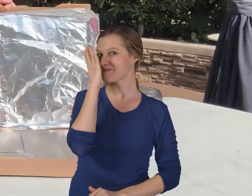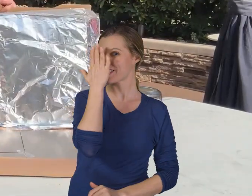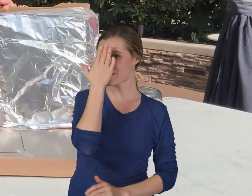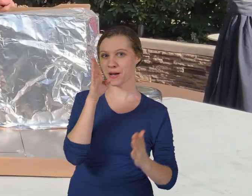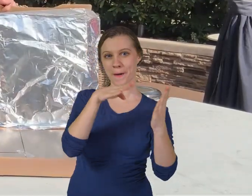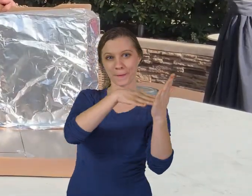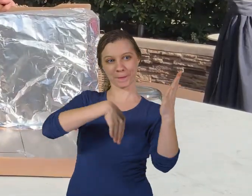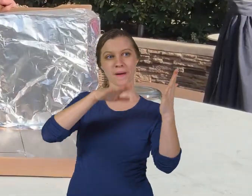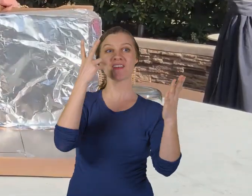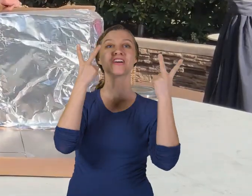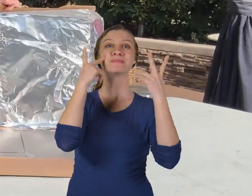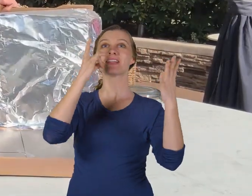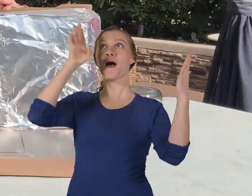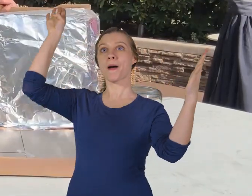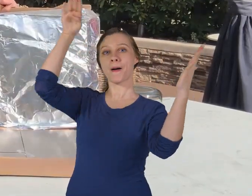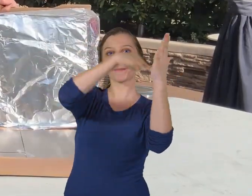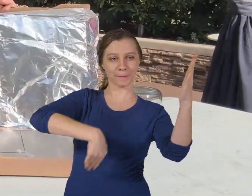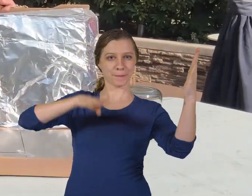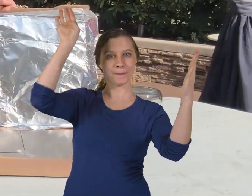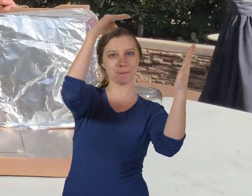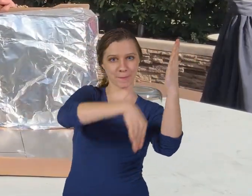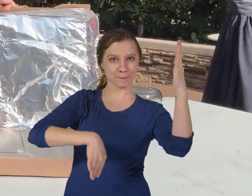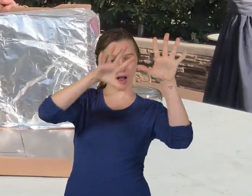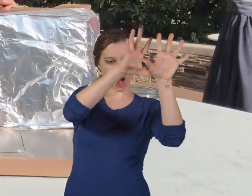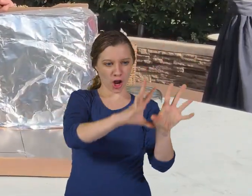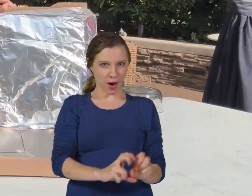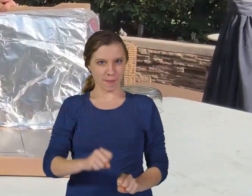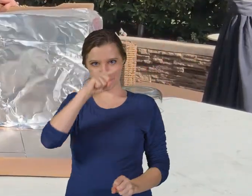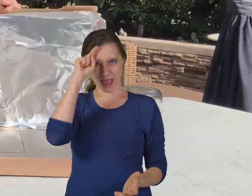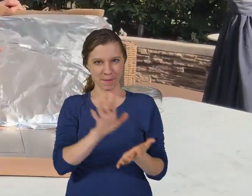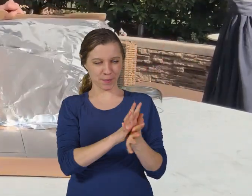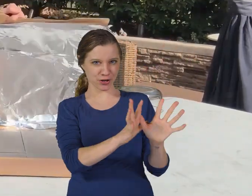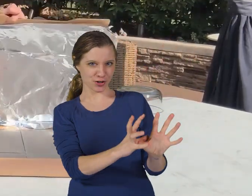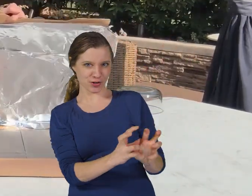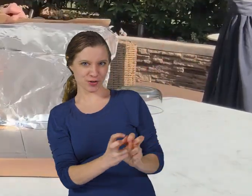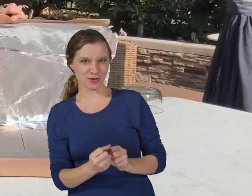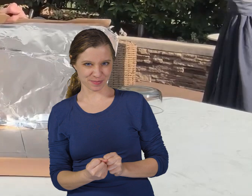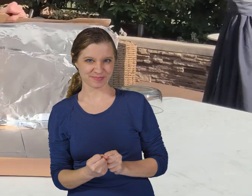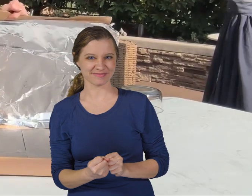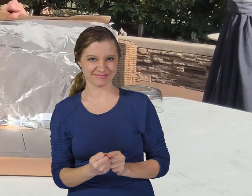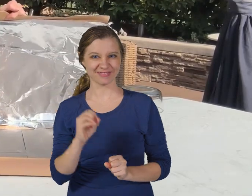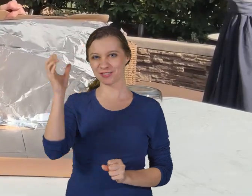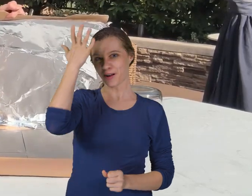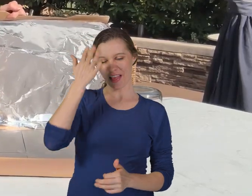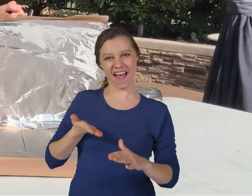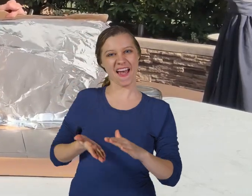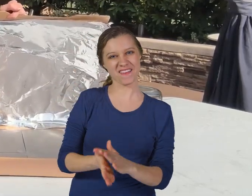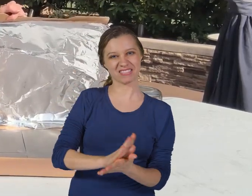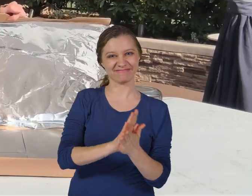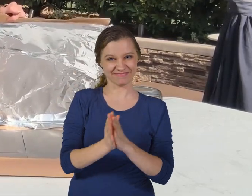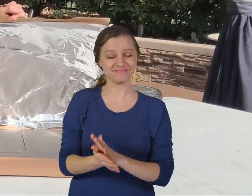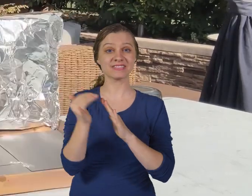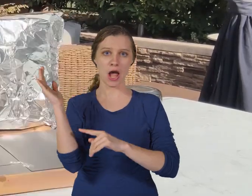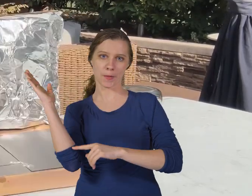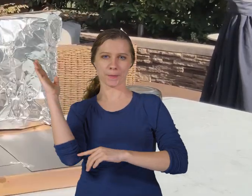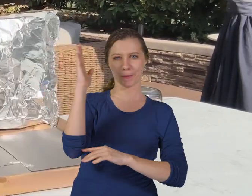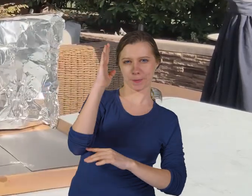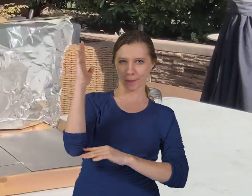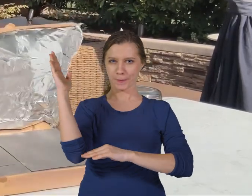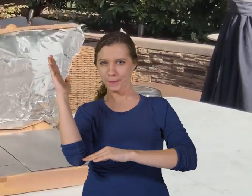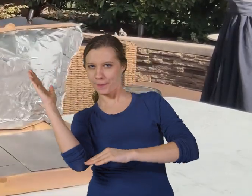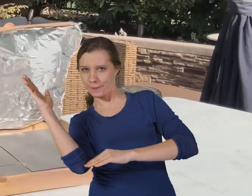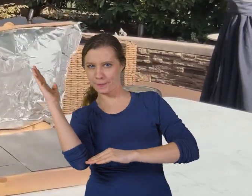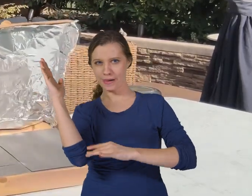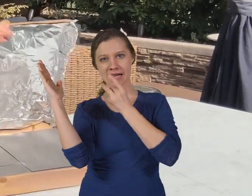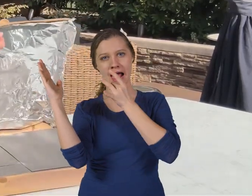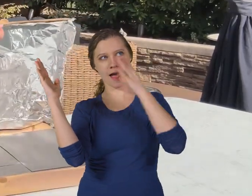This is going to act like a mirror, reflecting as much of that visible light as possible onto our black paper into our solar oven. Now, tape